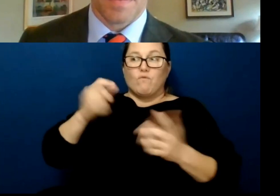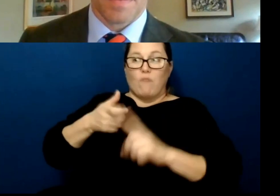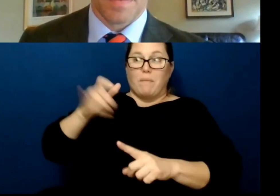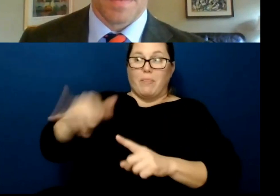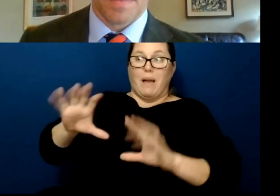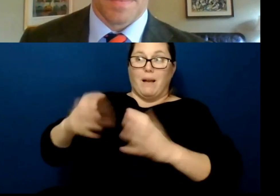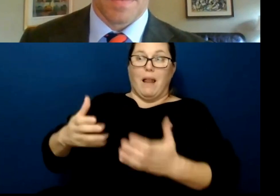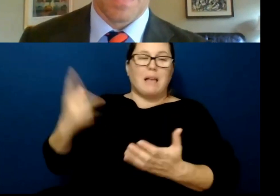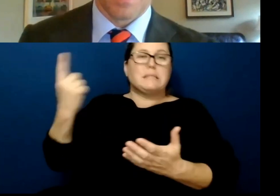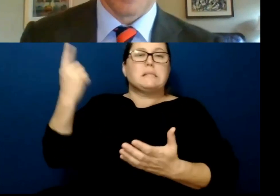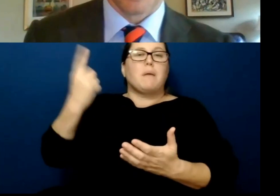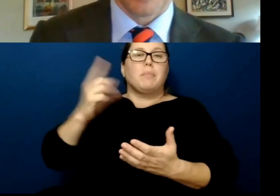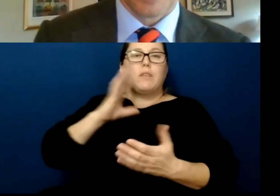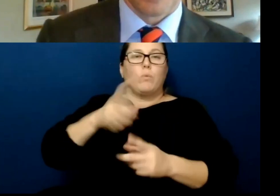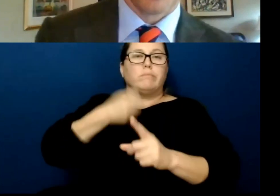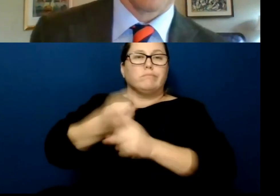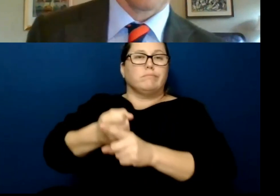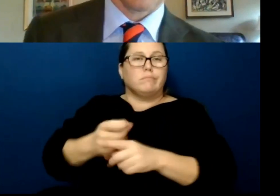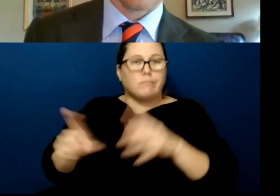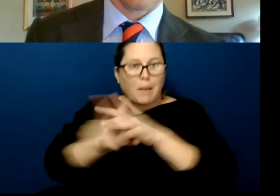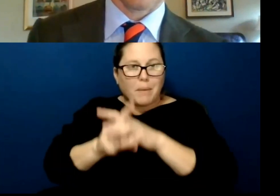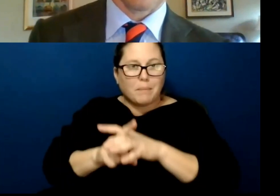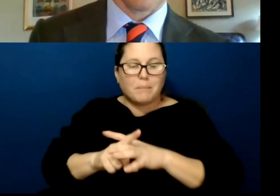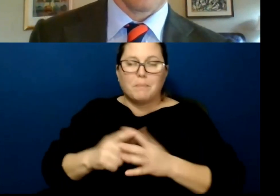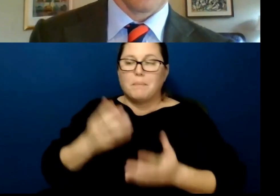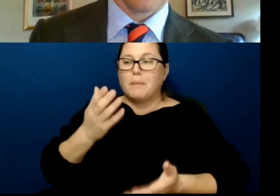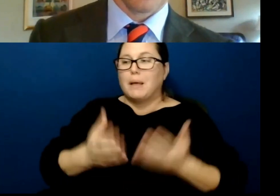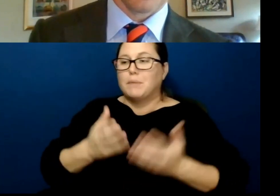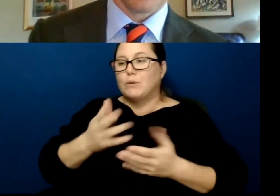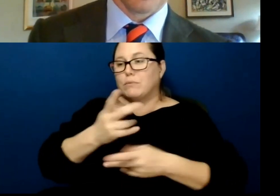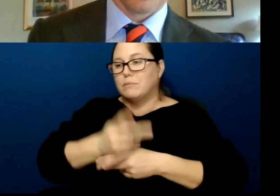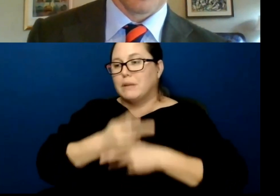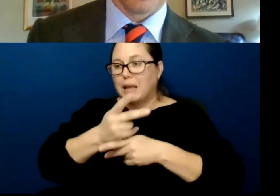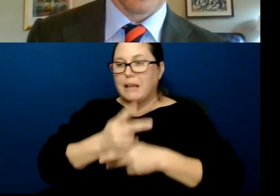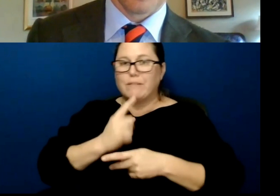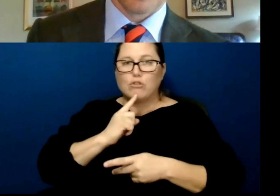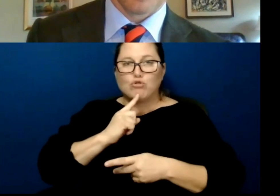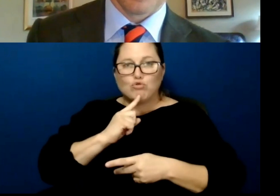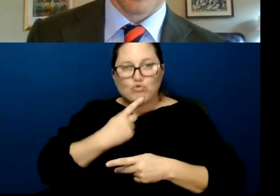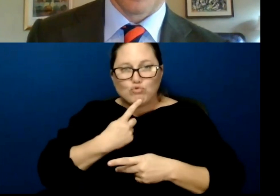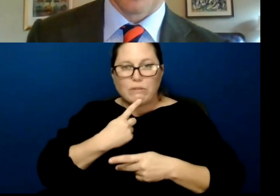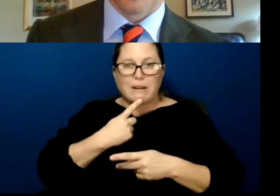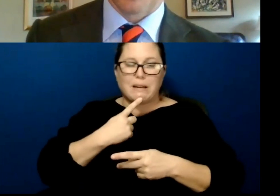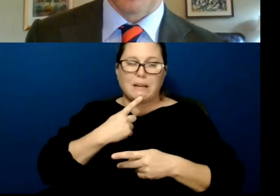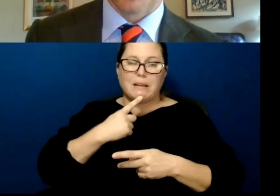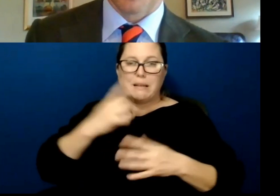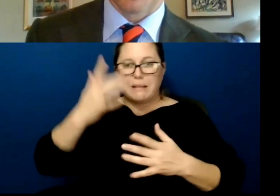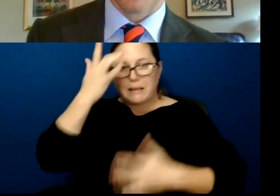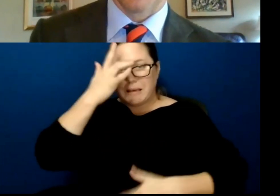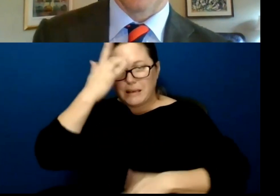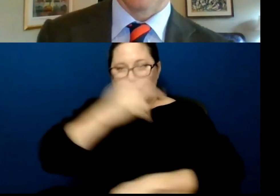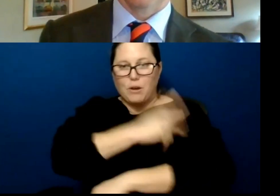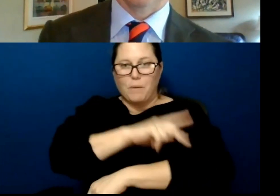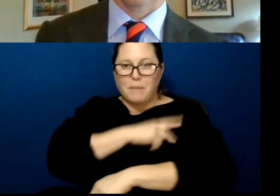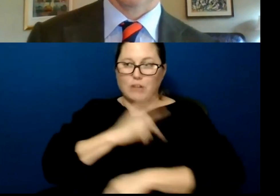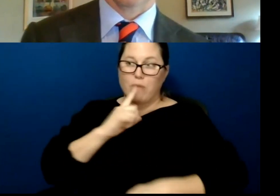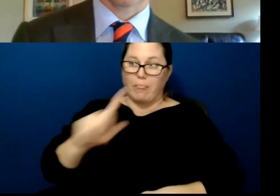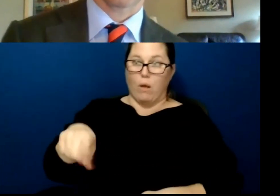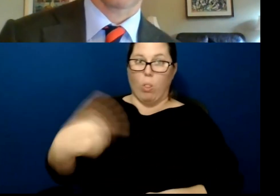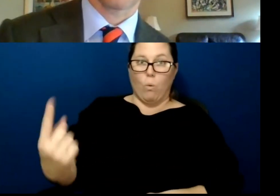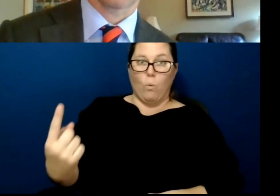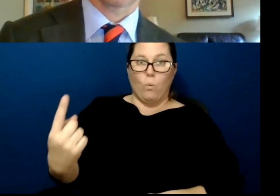Like, for instance, when you're taking care of critically ill patients and they're in a really vulnerable time and they're alone in the hospital because